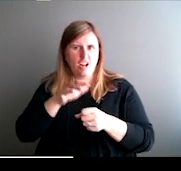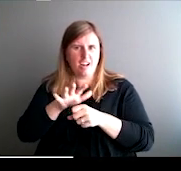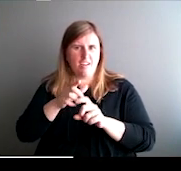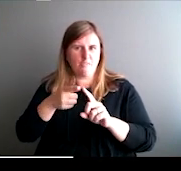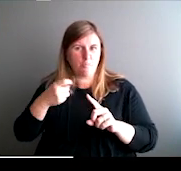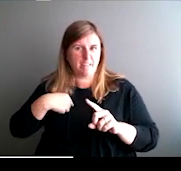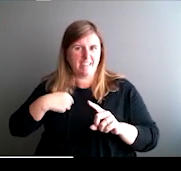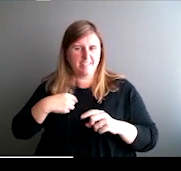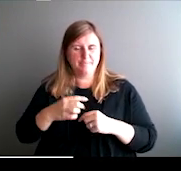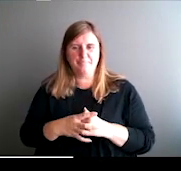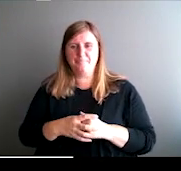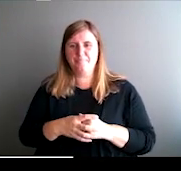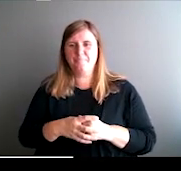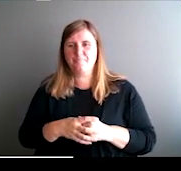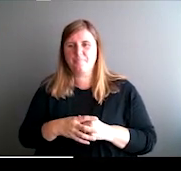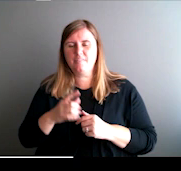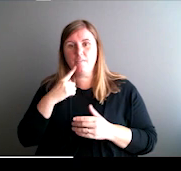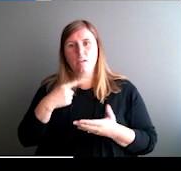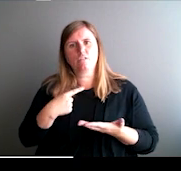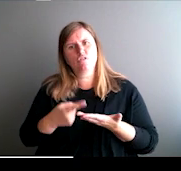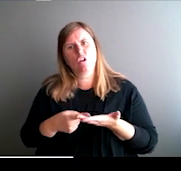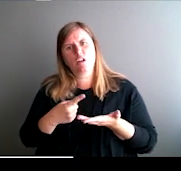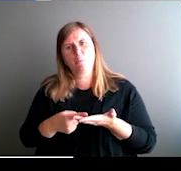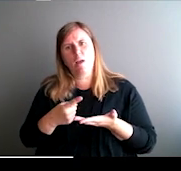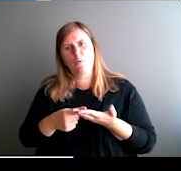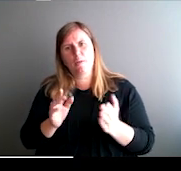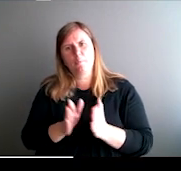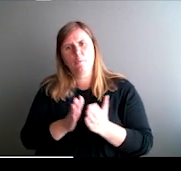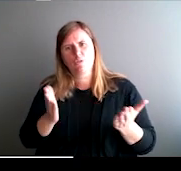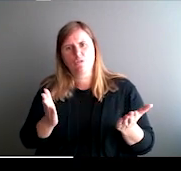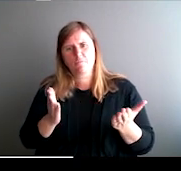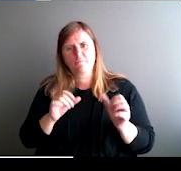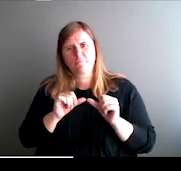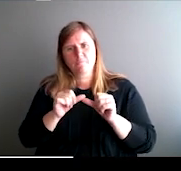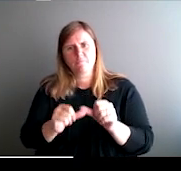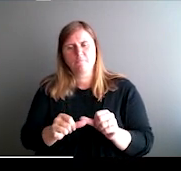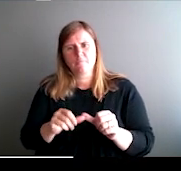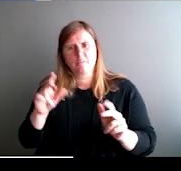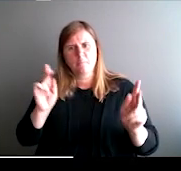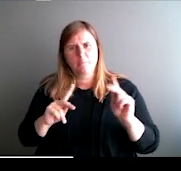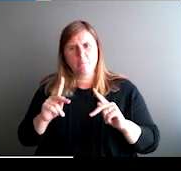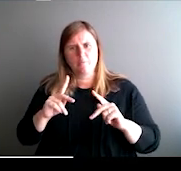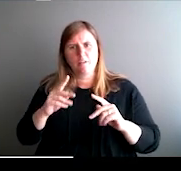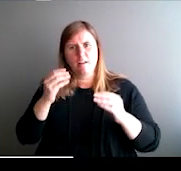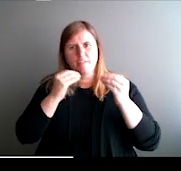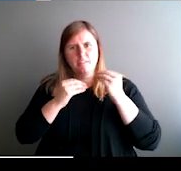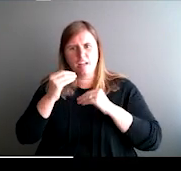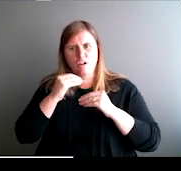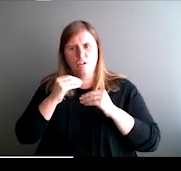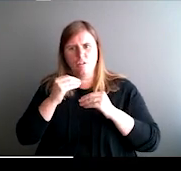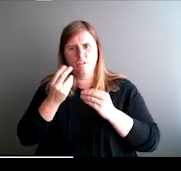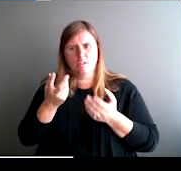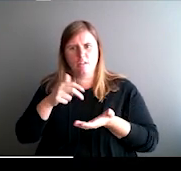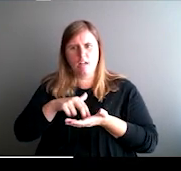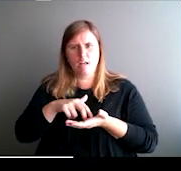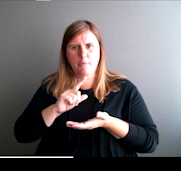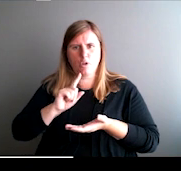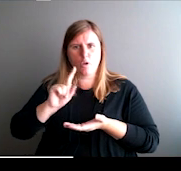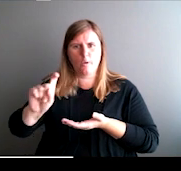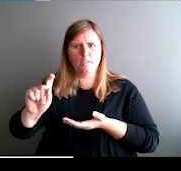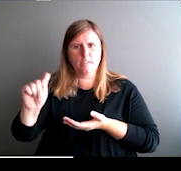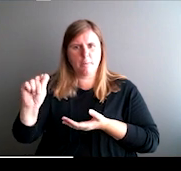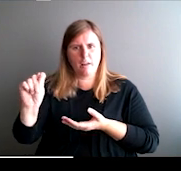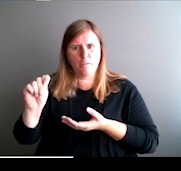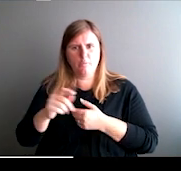me. If I start talking about that book, people at the diner start getting up and going to the bathroom.